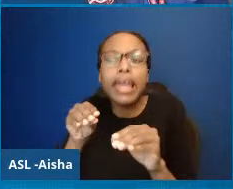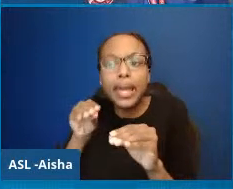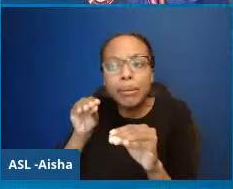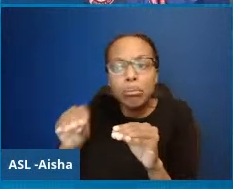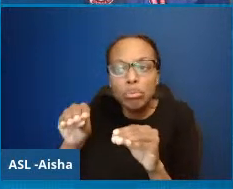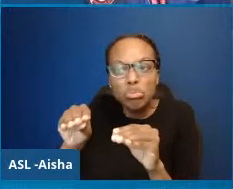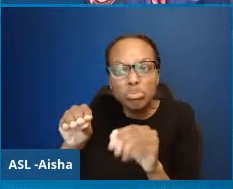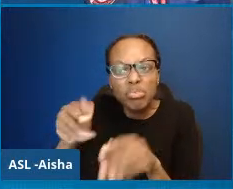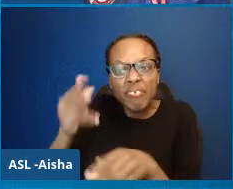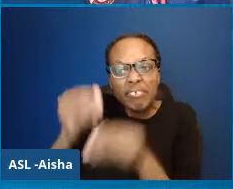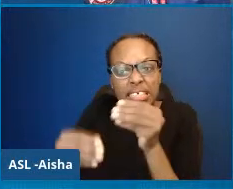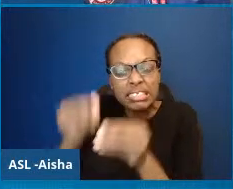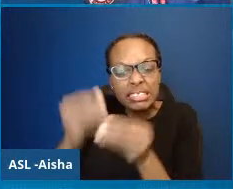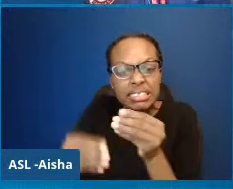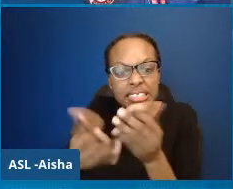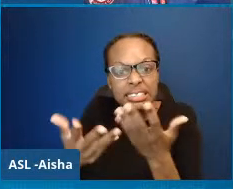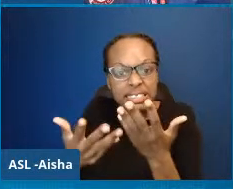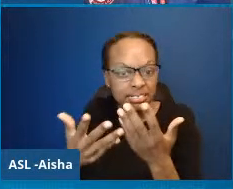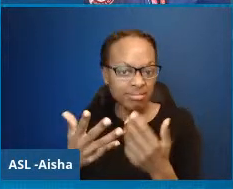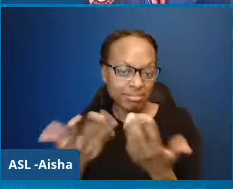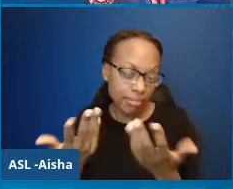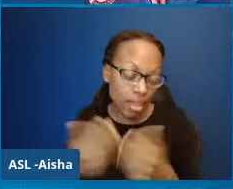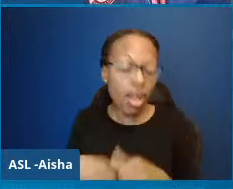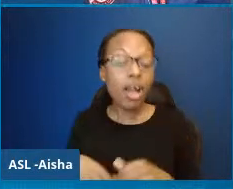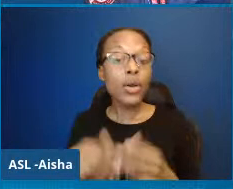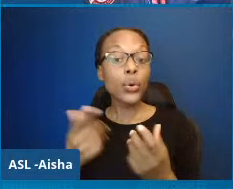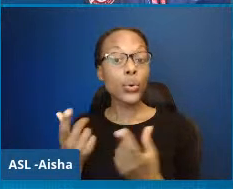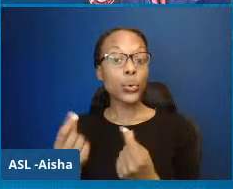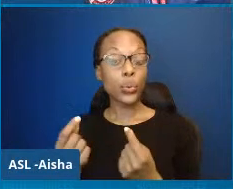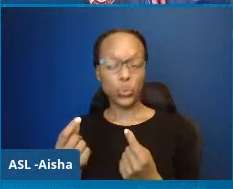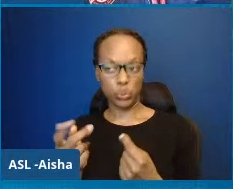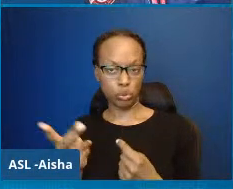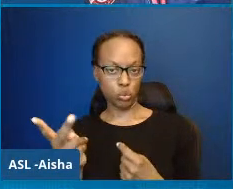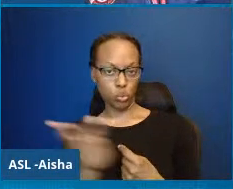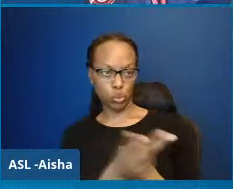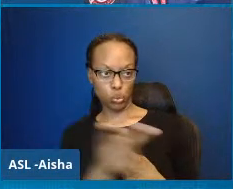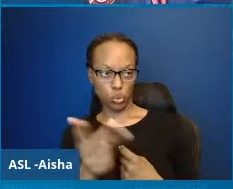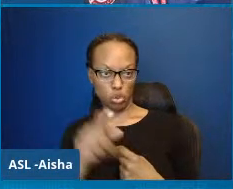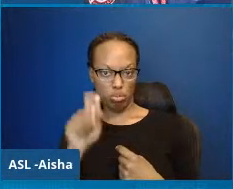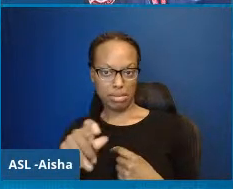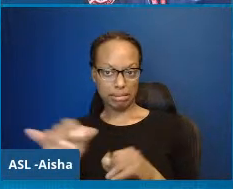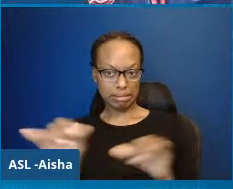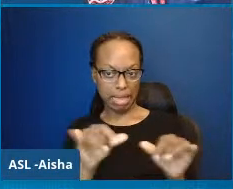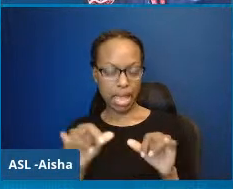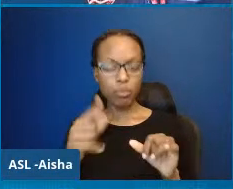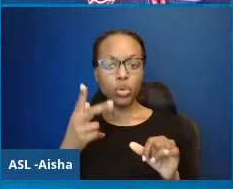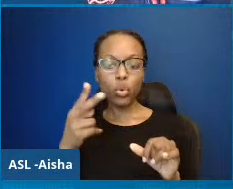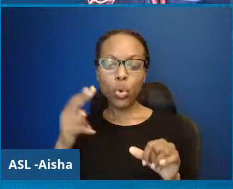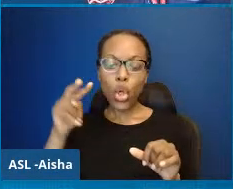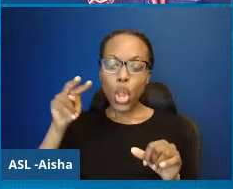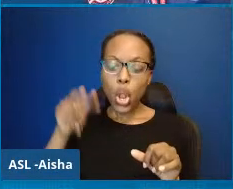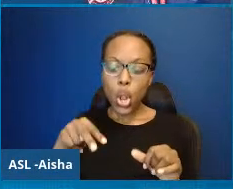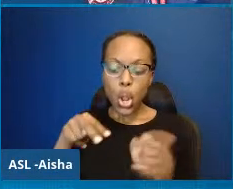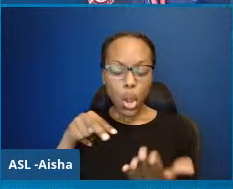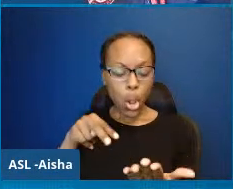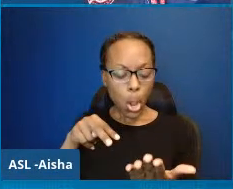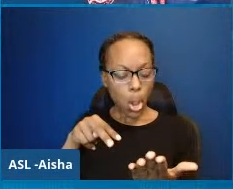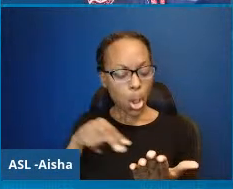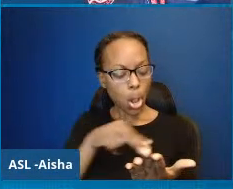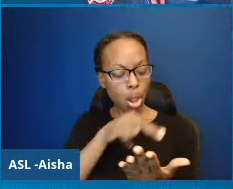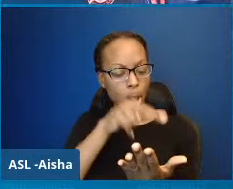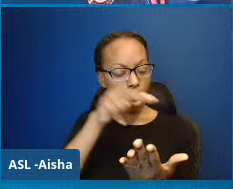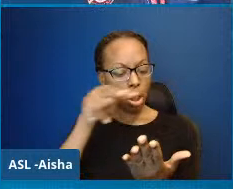Maybe it's a piece of spaghetti. And then he did what you two should do right now, is maybe look down at your hand and realize there might be